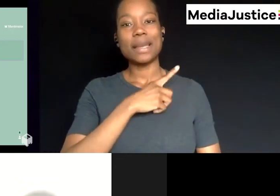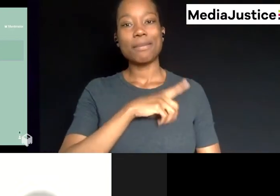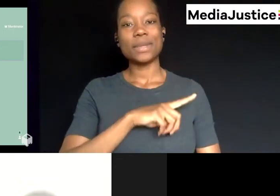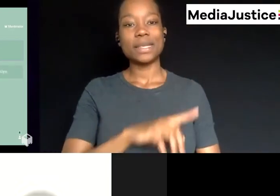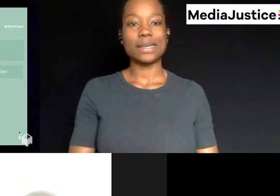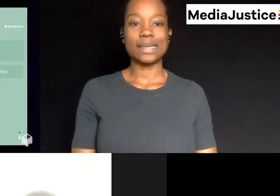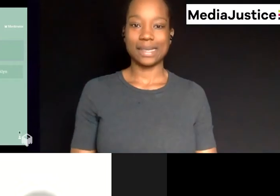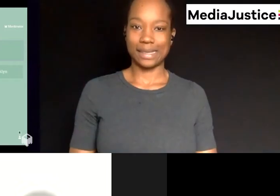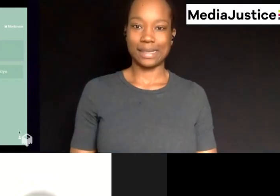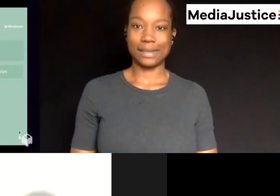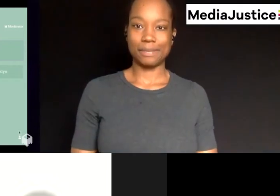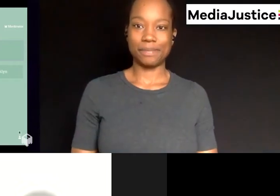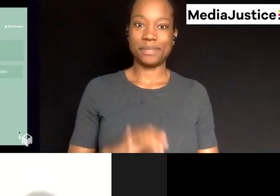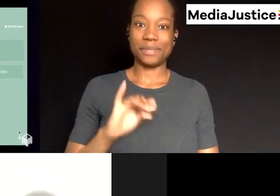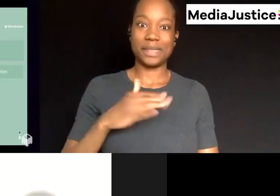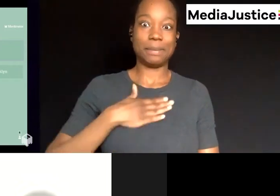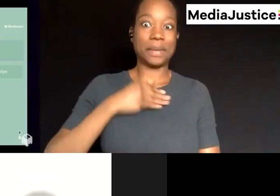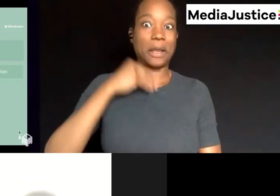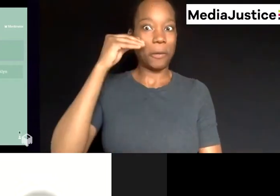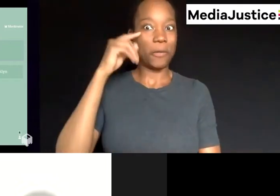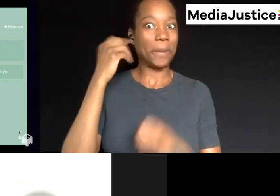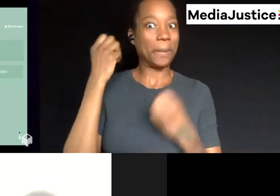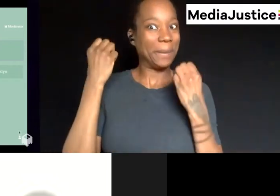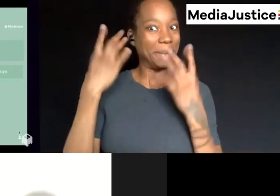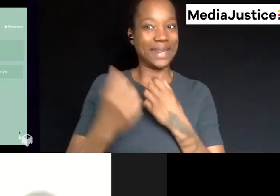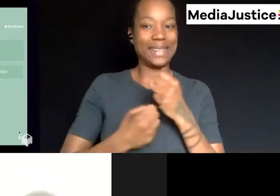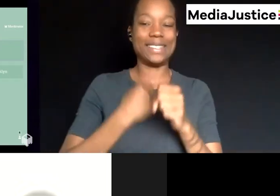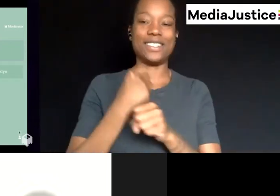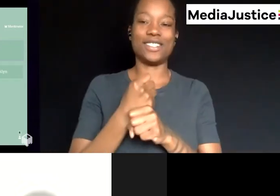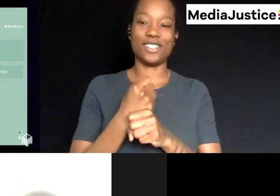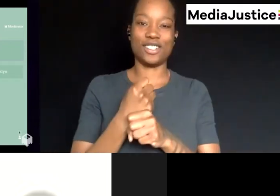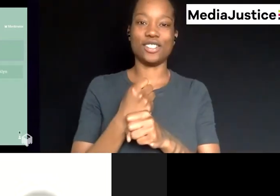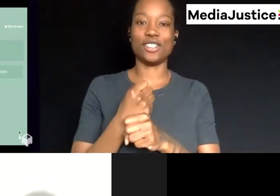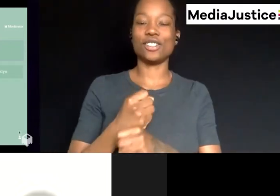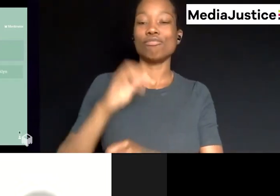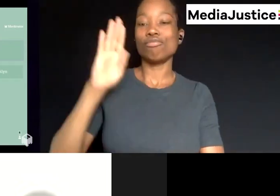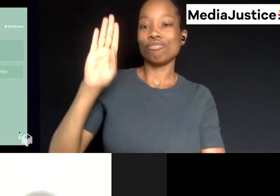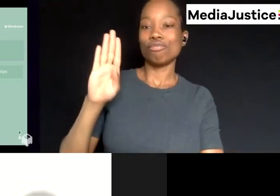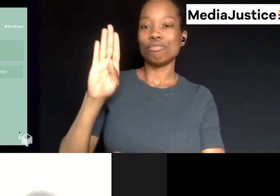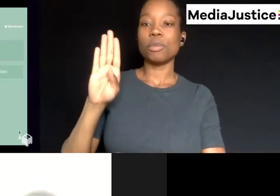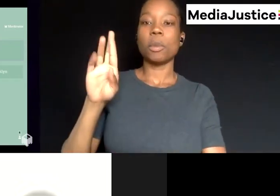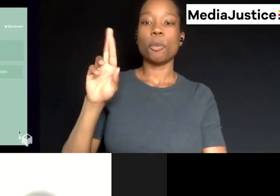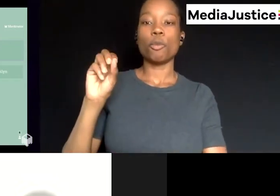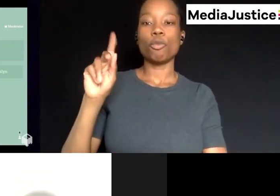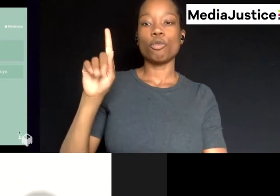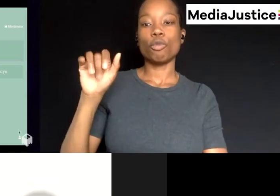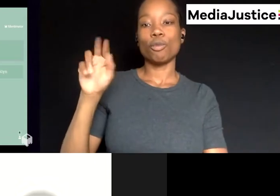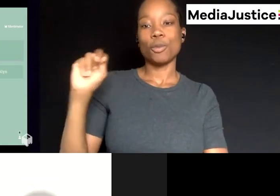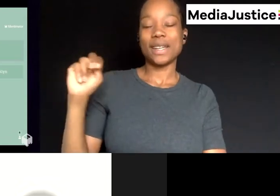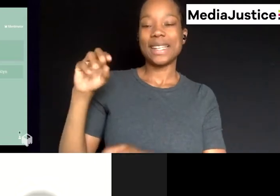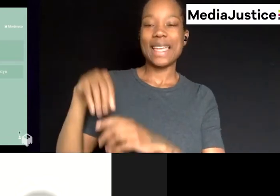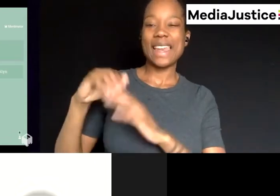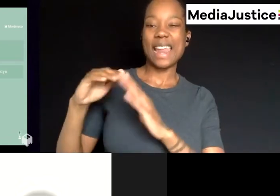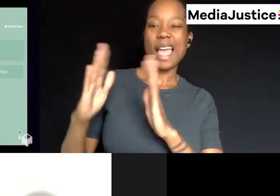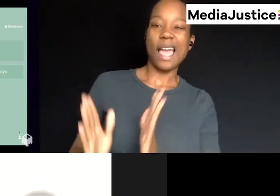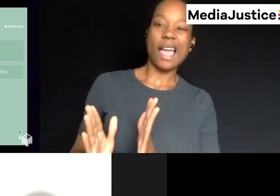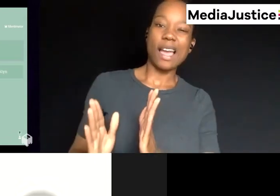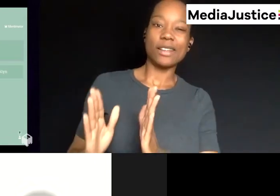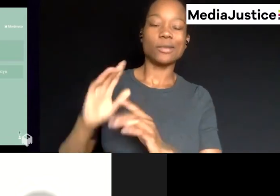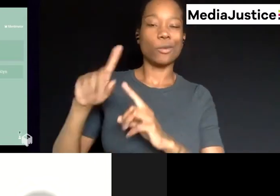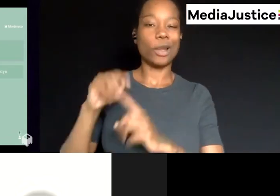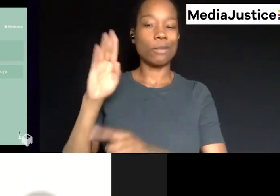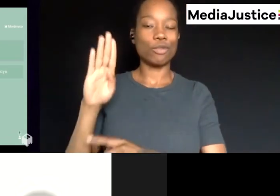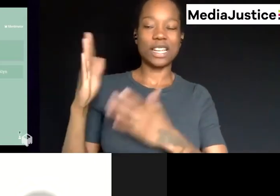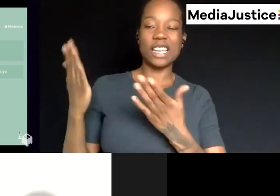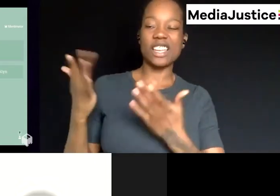That was my home for many years. Brooklyn's in the house. When Brooklyn's in the house, they're usually pretty loud, so